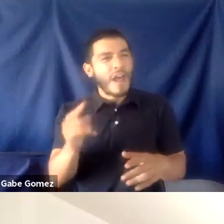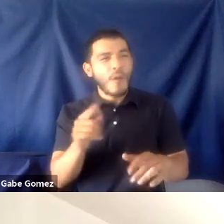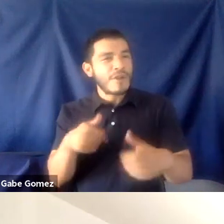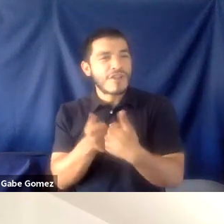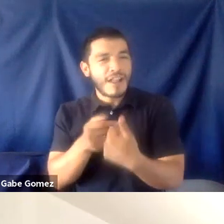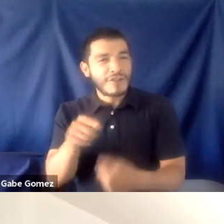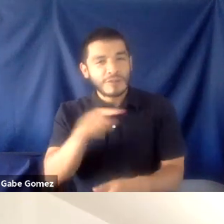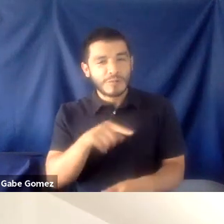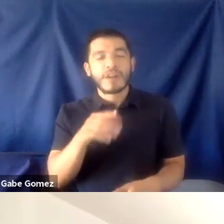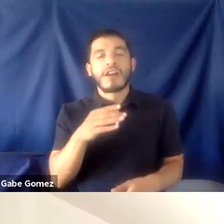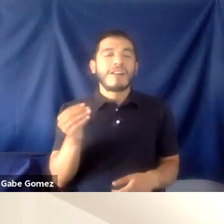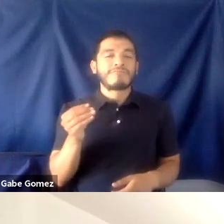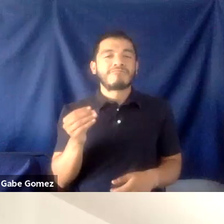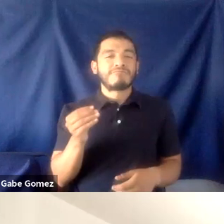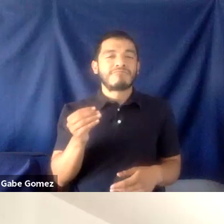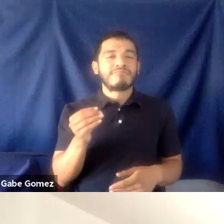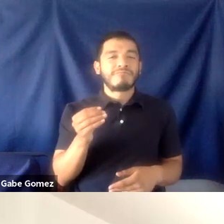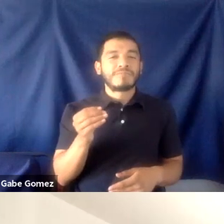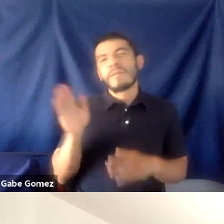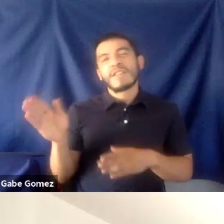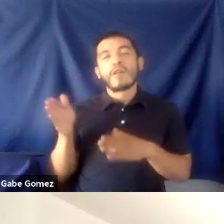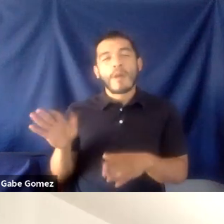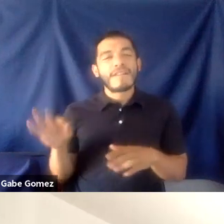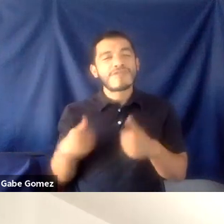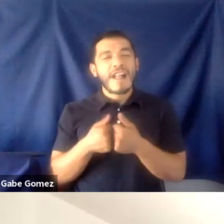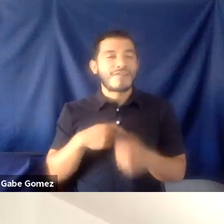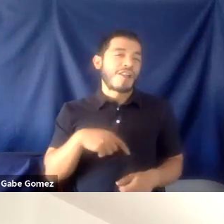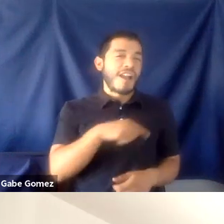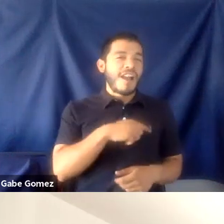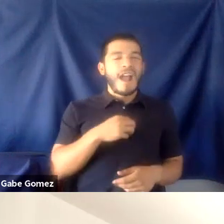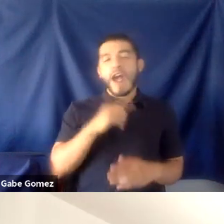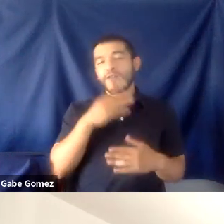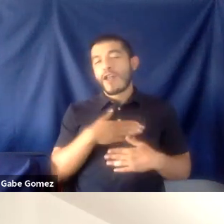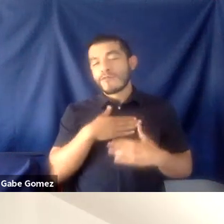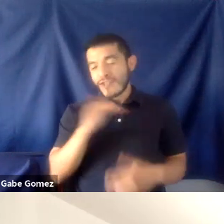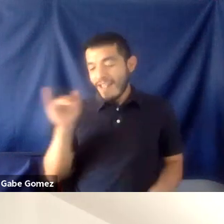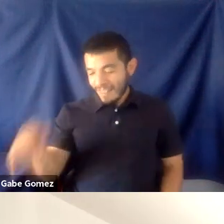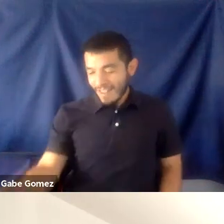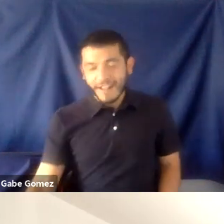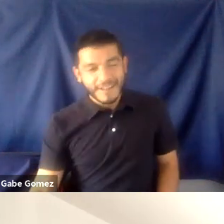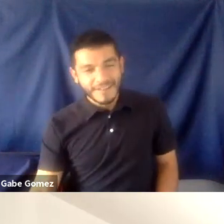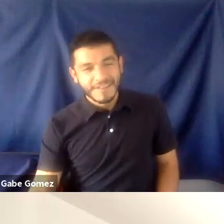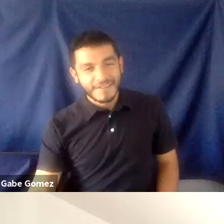also sort of, it's her way of challenging us. And I appreciated that.